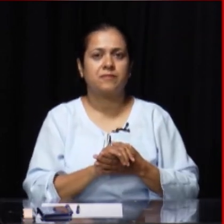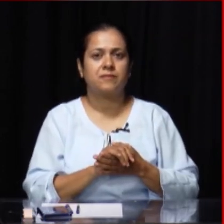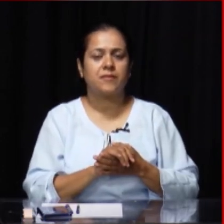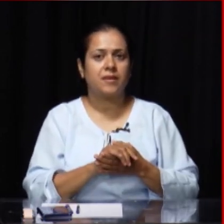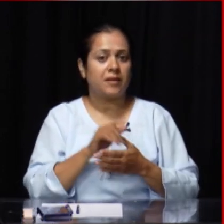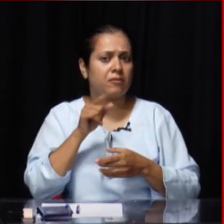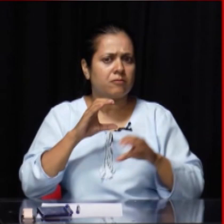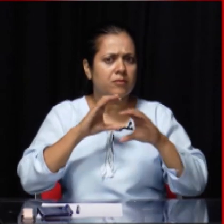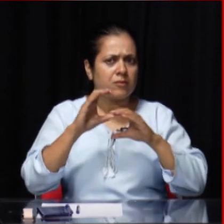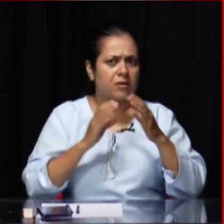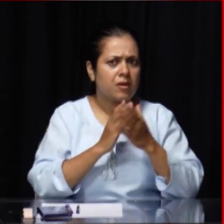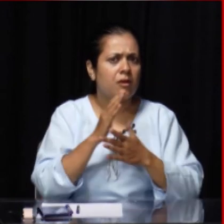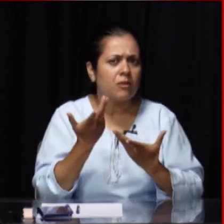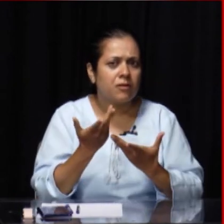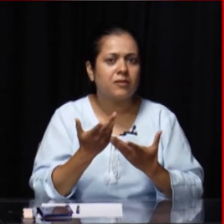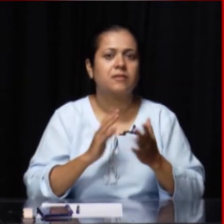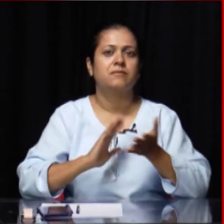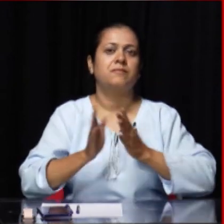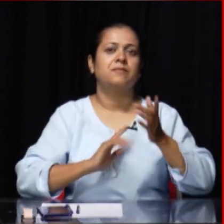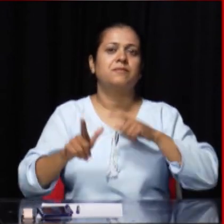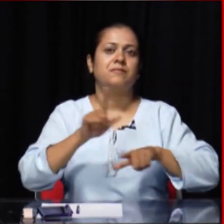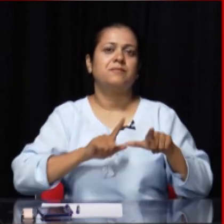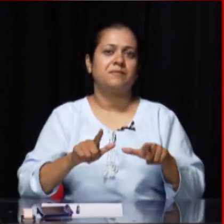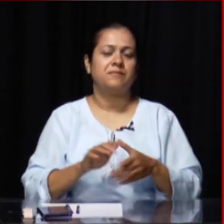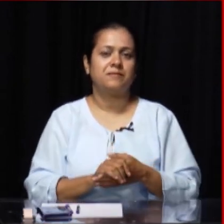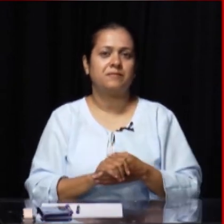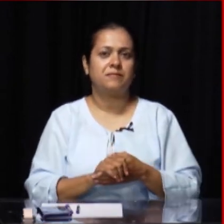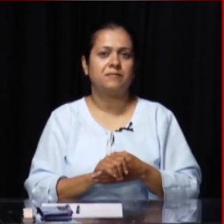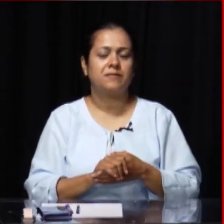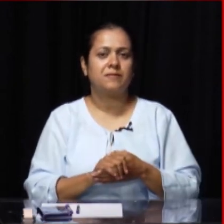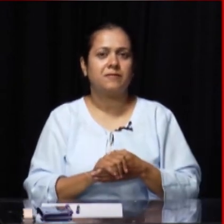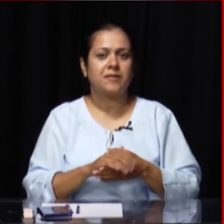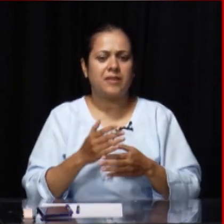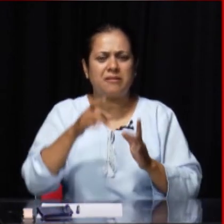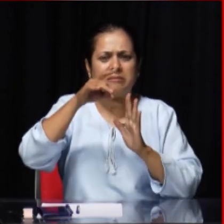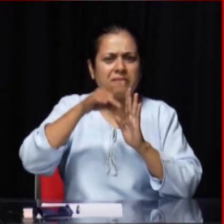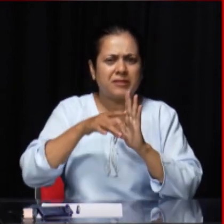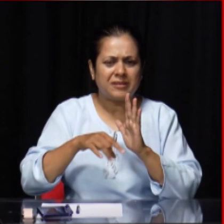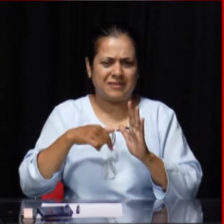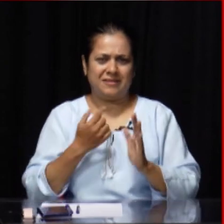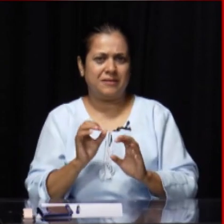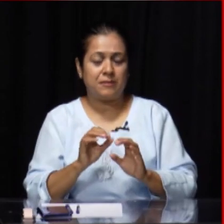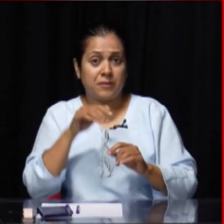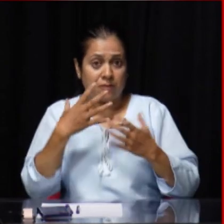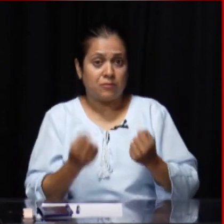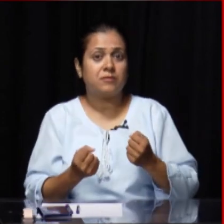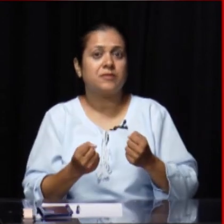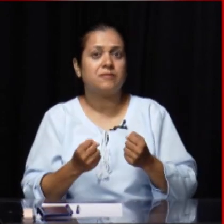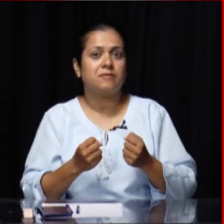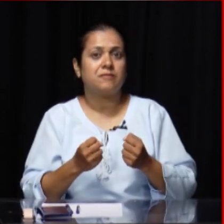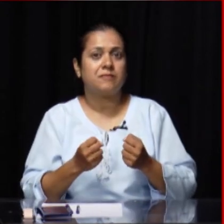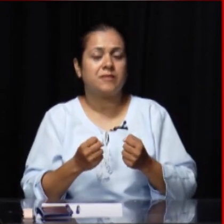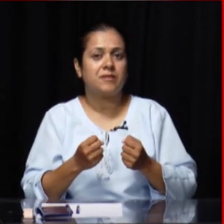That form of communication is sign language. Now, I will not like to go into details of this, but I would like